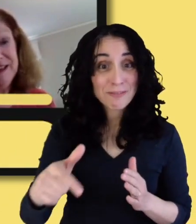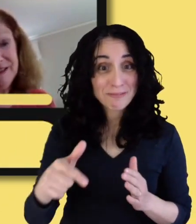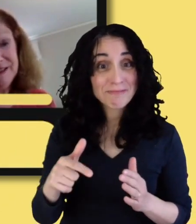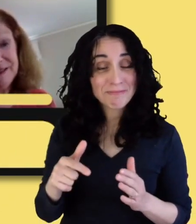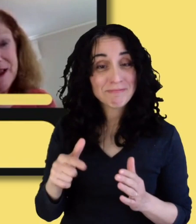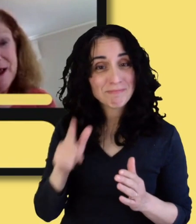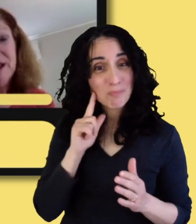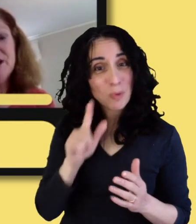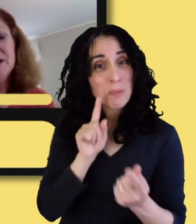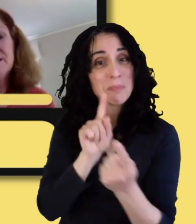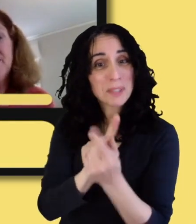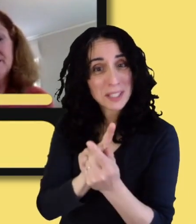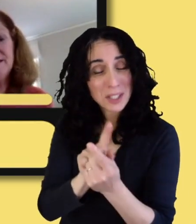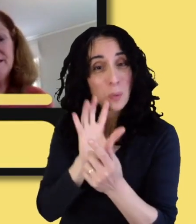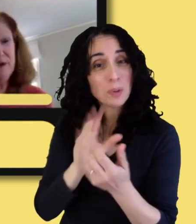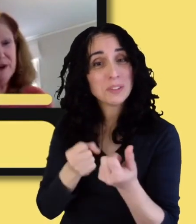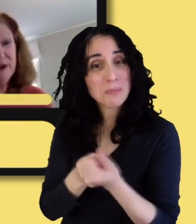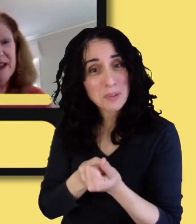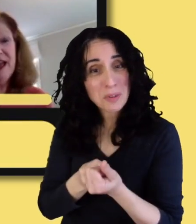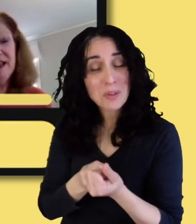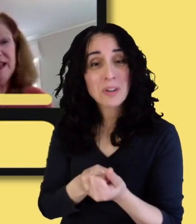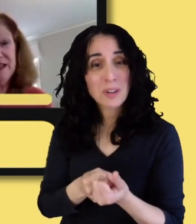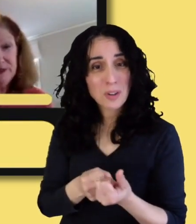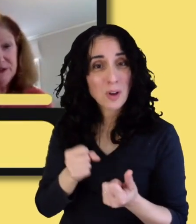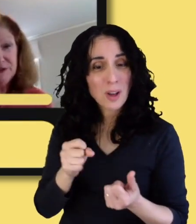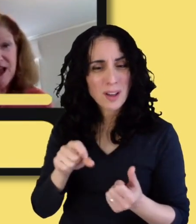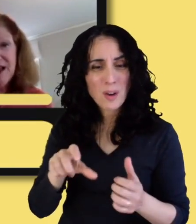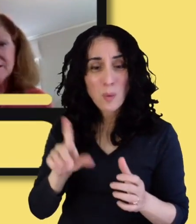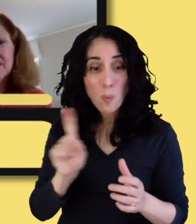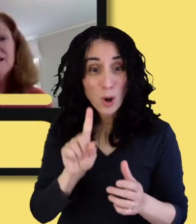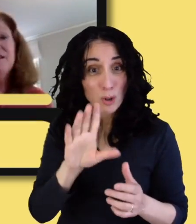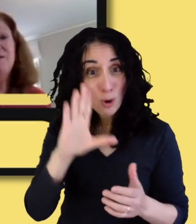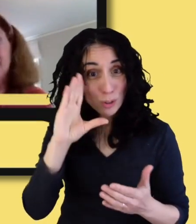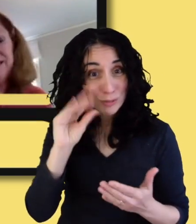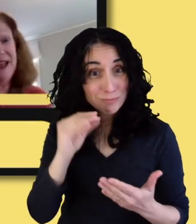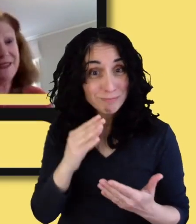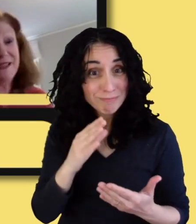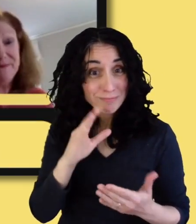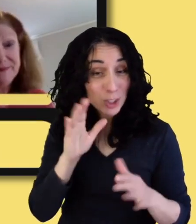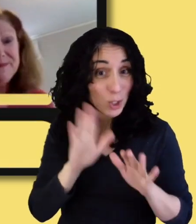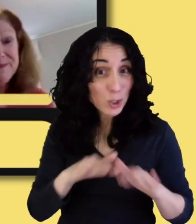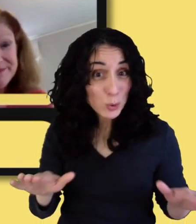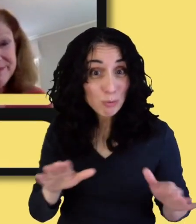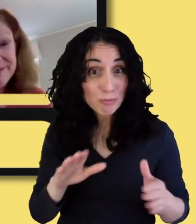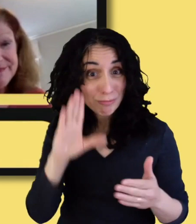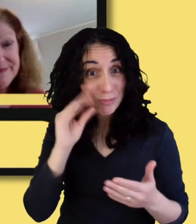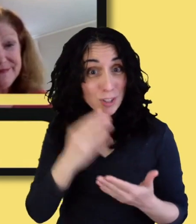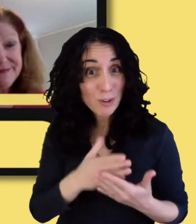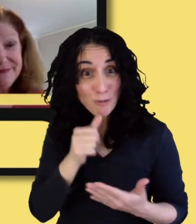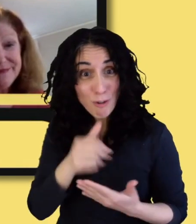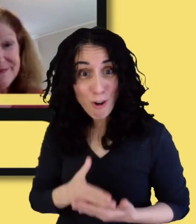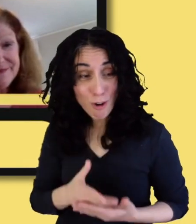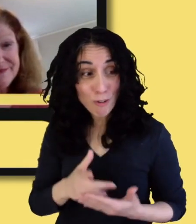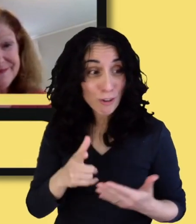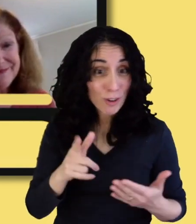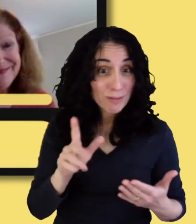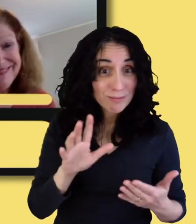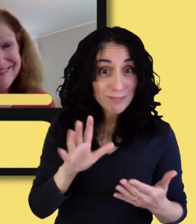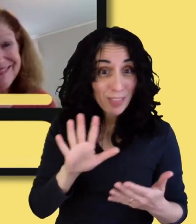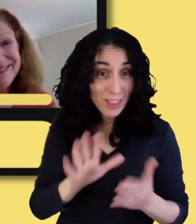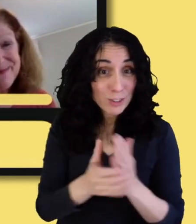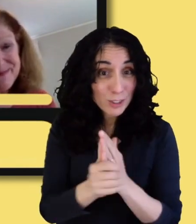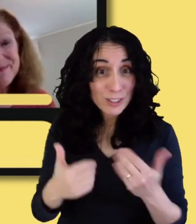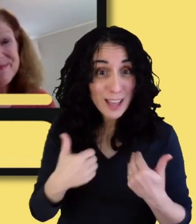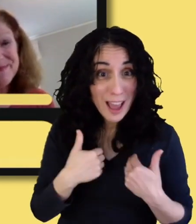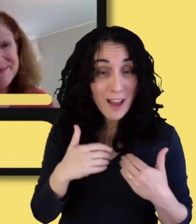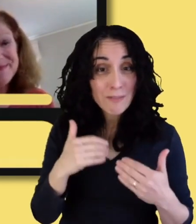child is. But just the fact that they're working and engaged with their child, we thank them. I love that encouragement,